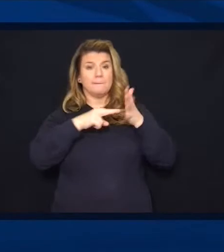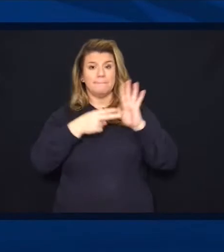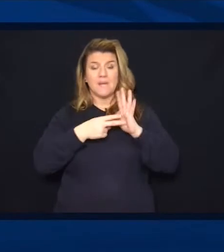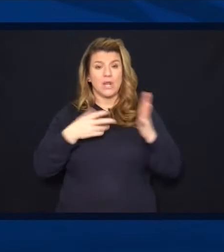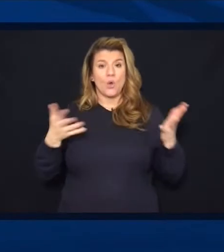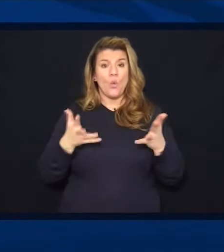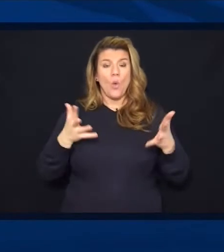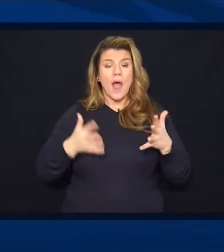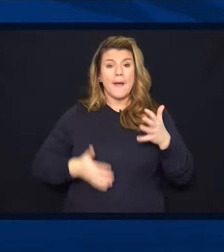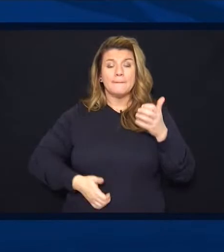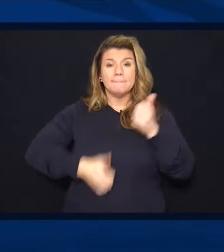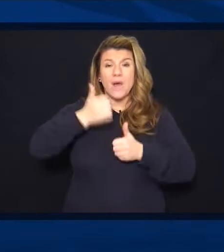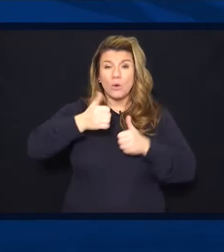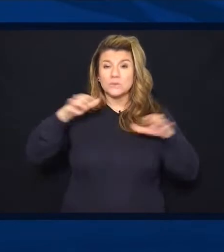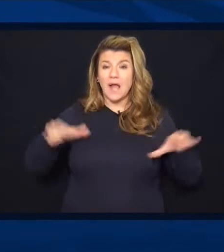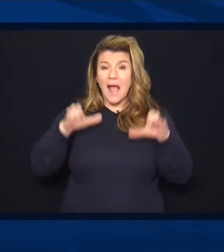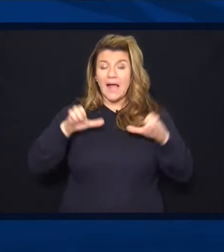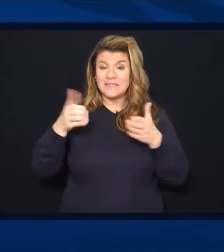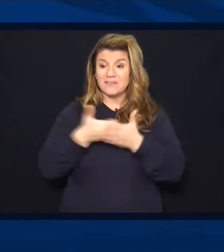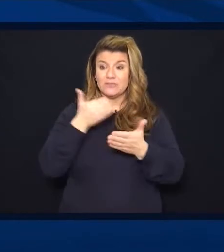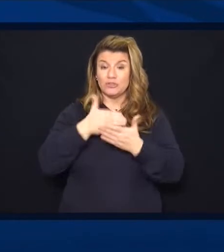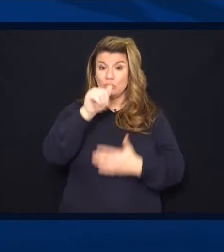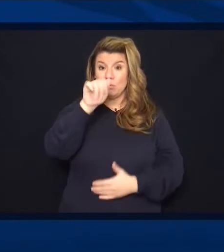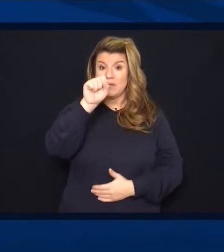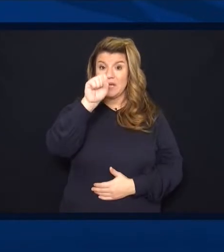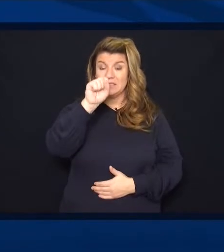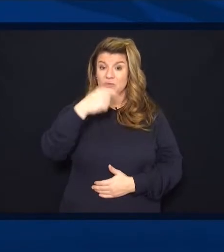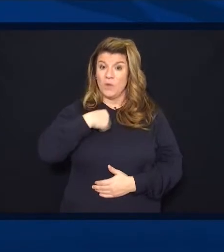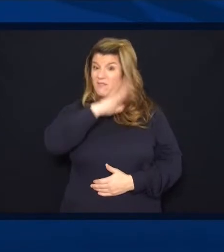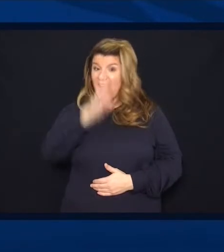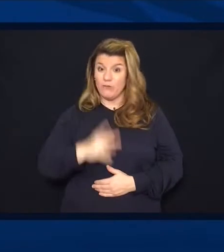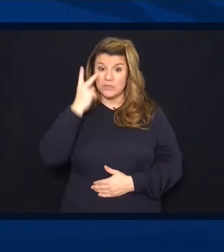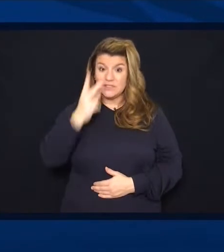most active new cases that we've ever seen in a day,